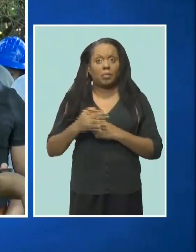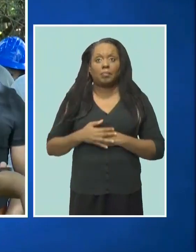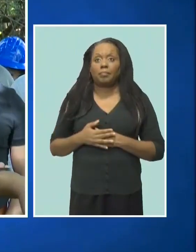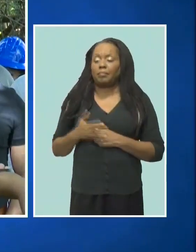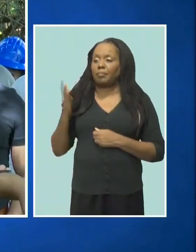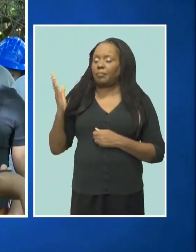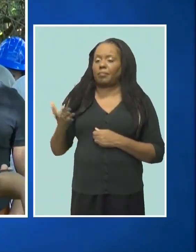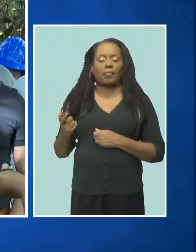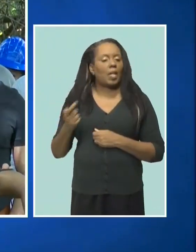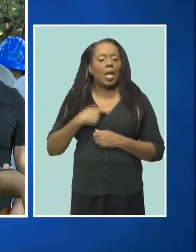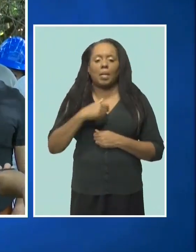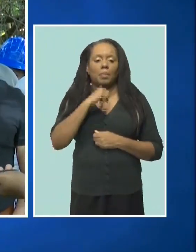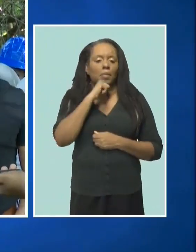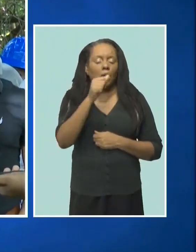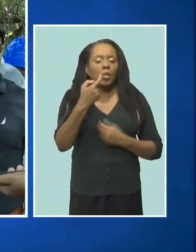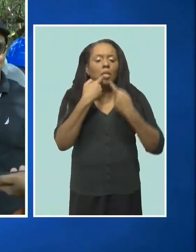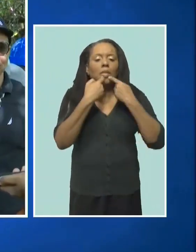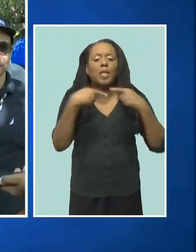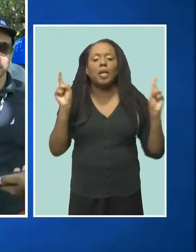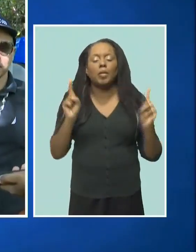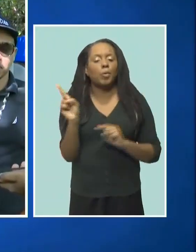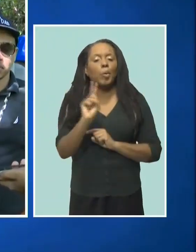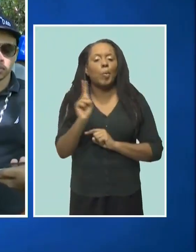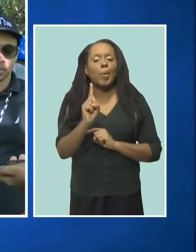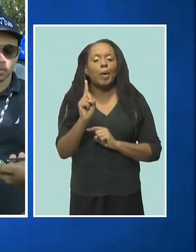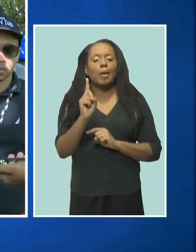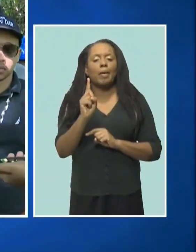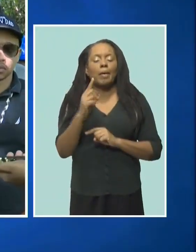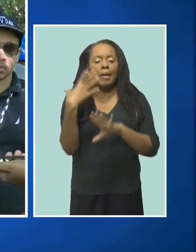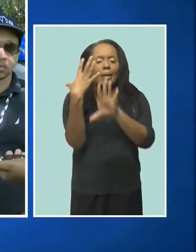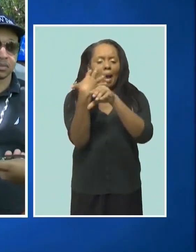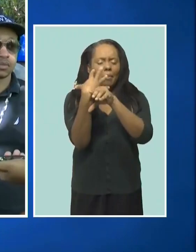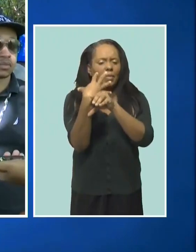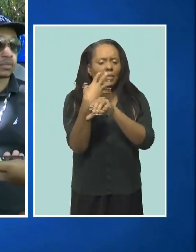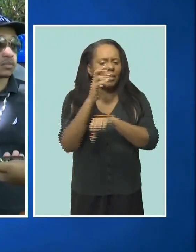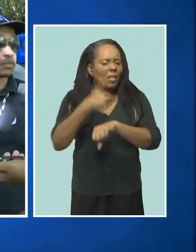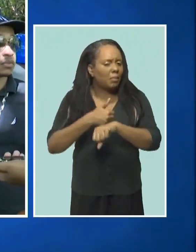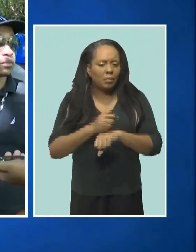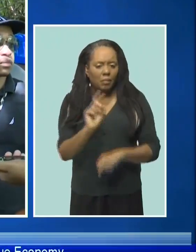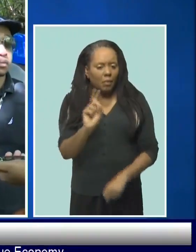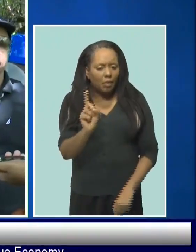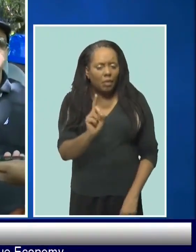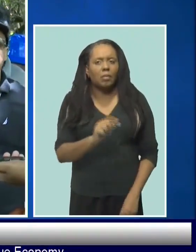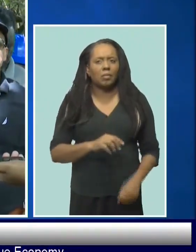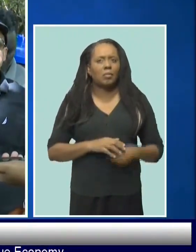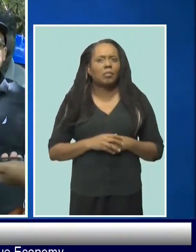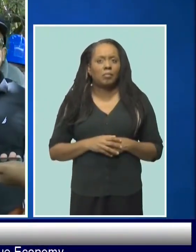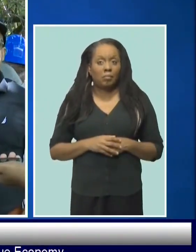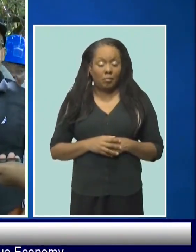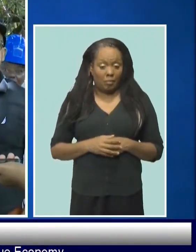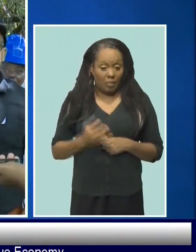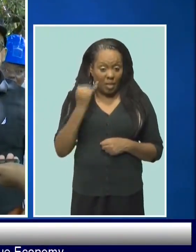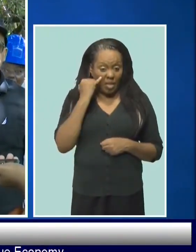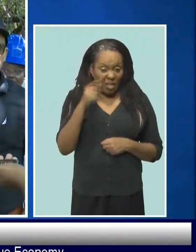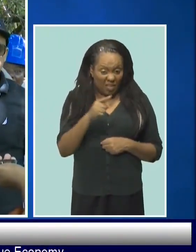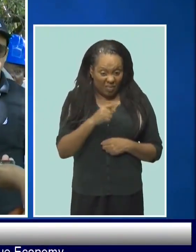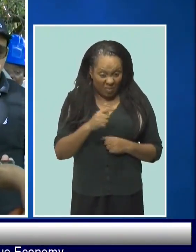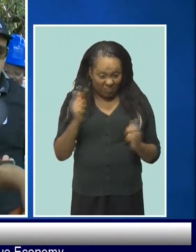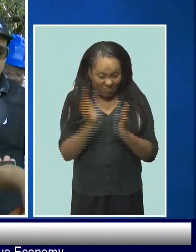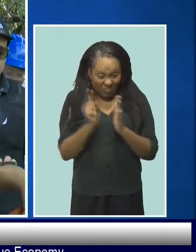public where, when, and how, because, as I said, it's clandestine. And for that project, we will be able, hopefully, to track